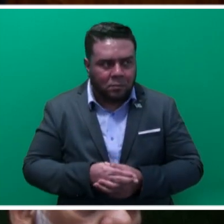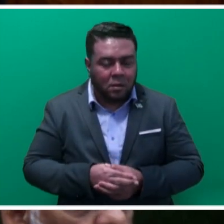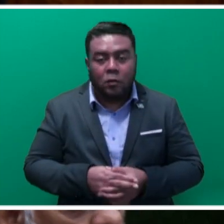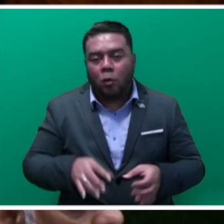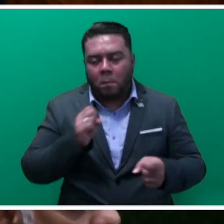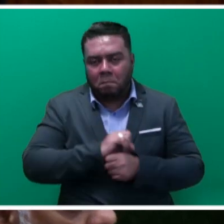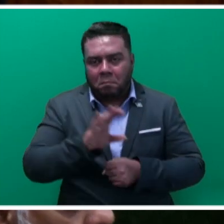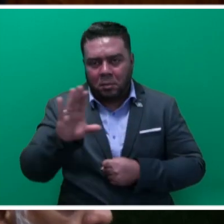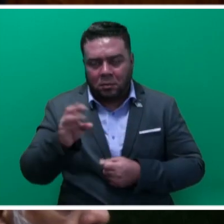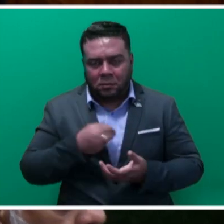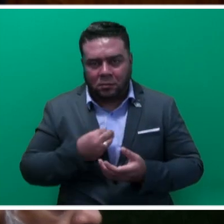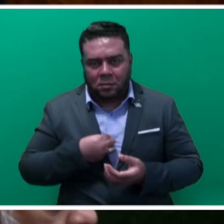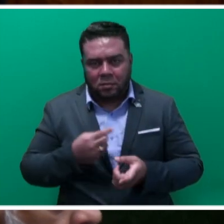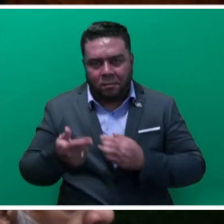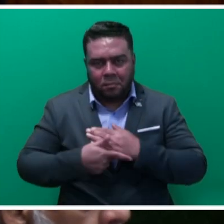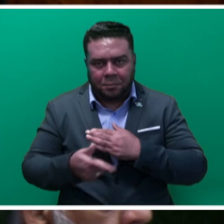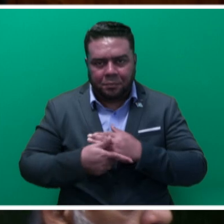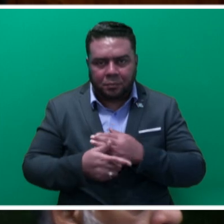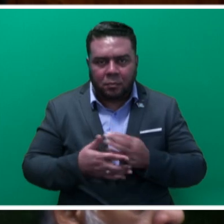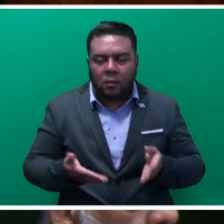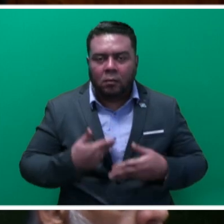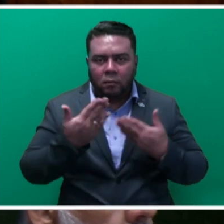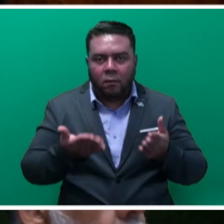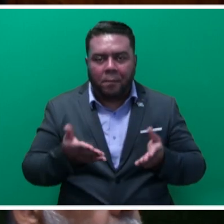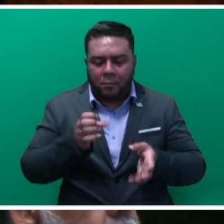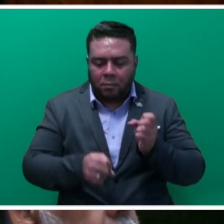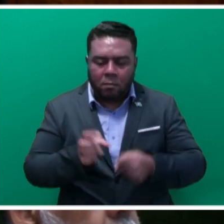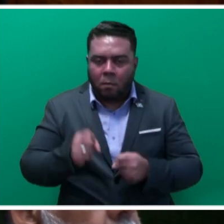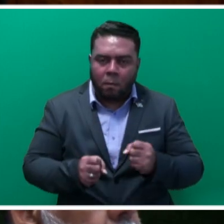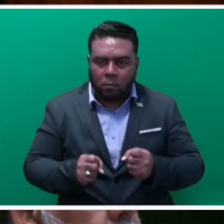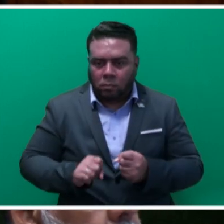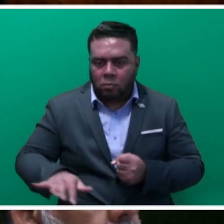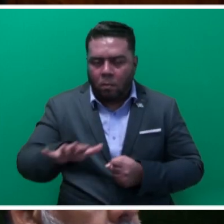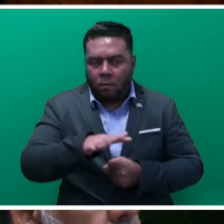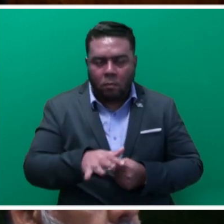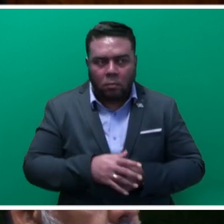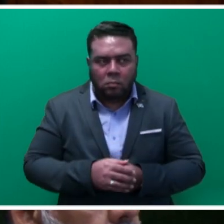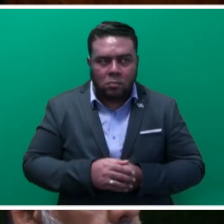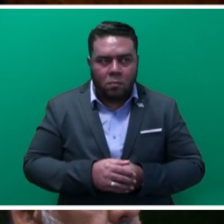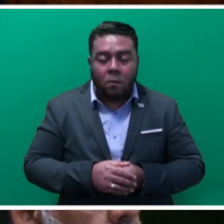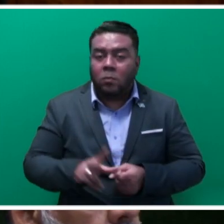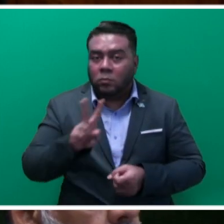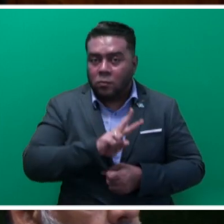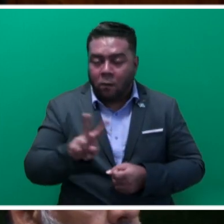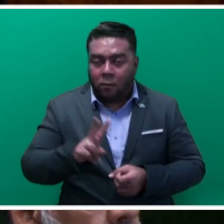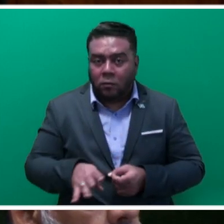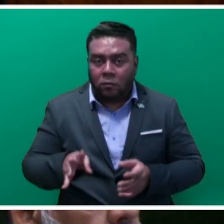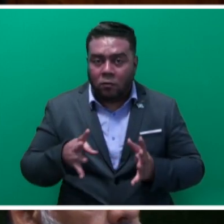and supply milk to the formal market. Madam Deputy Speaker, the value of wheat